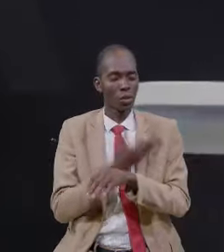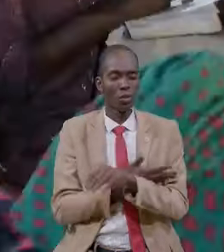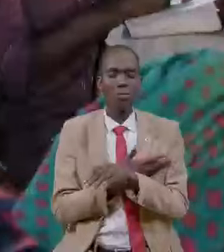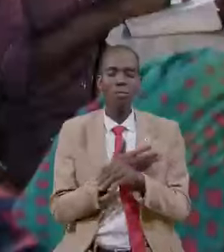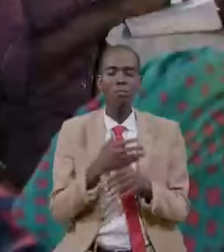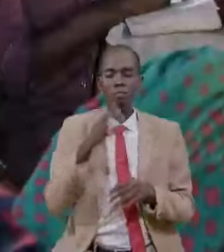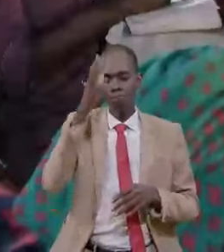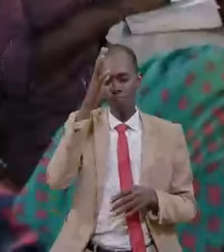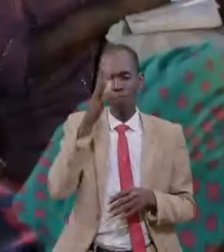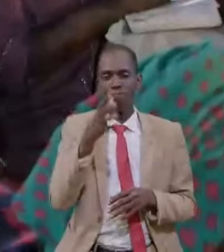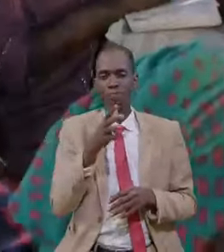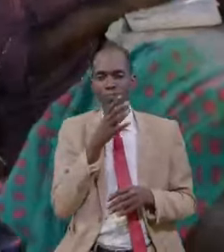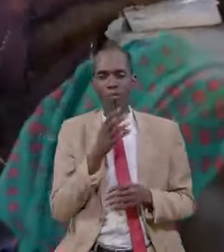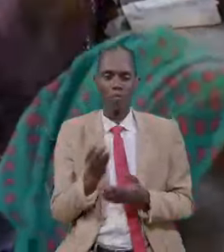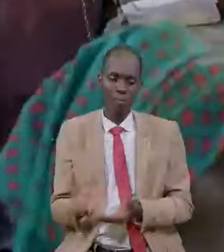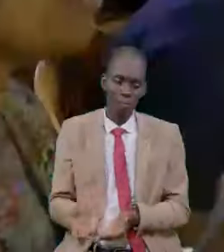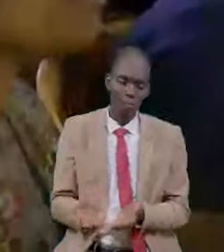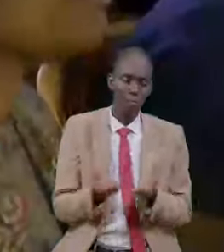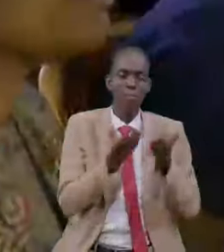mama, carry, go.